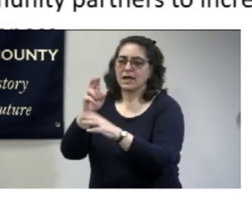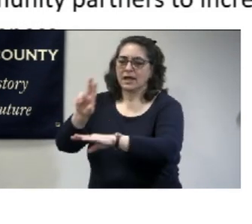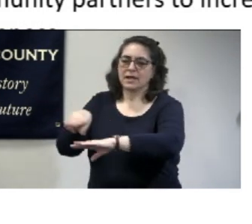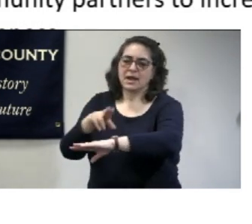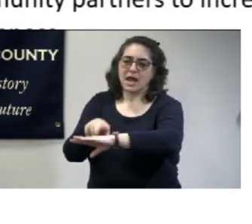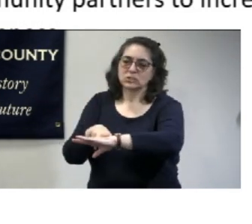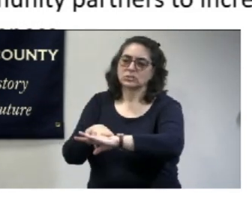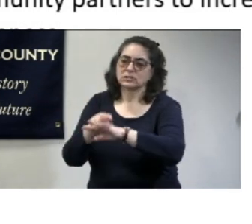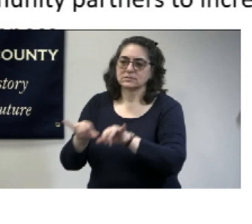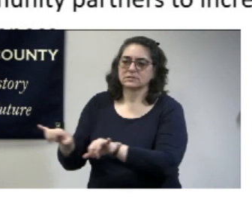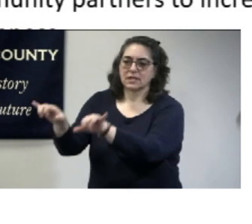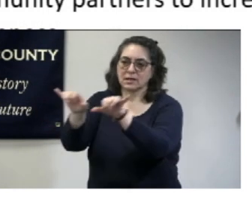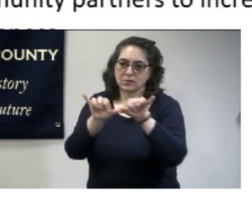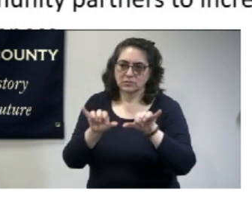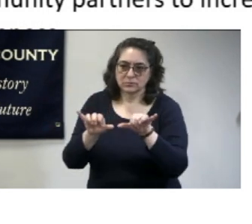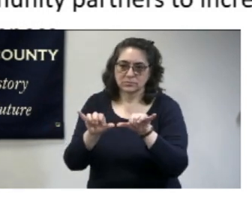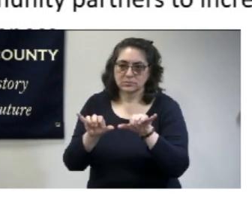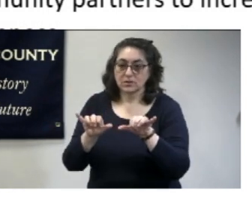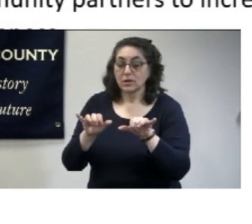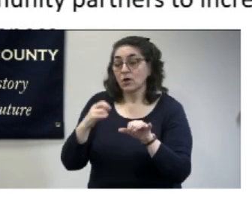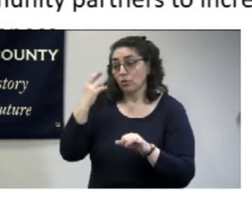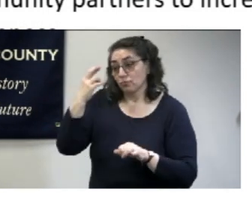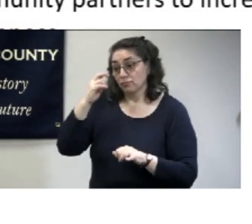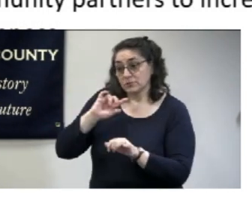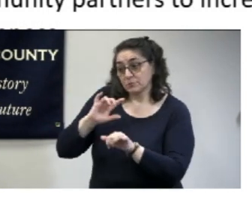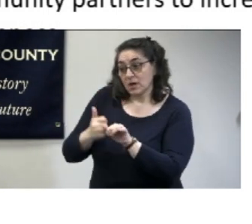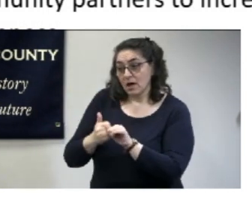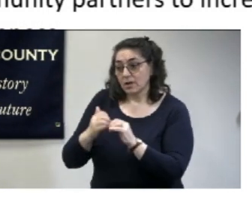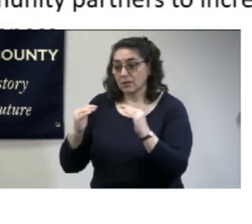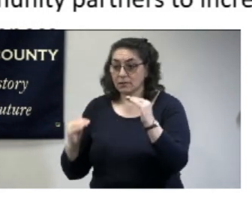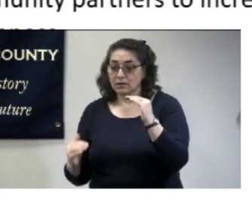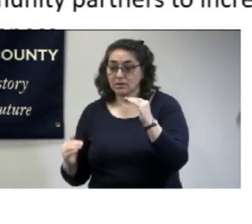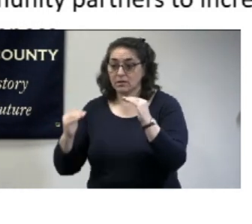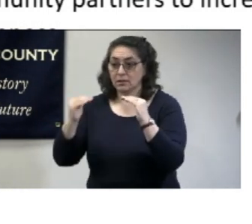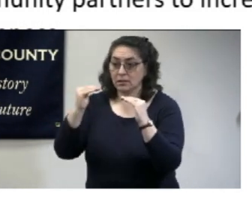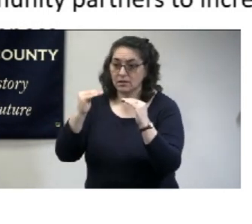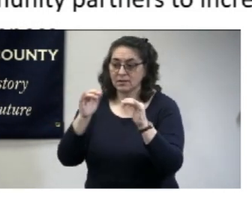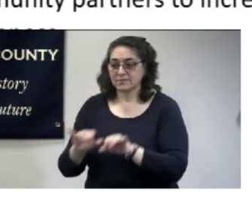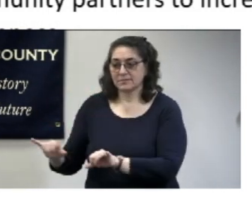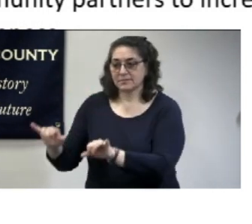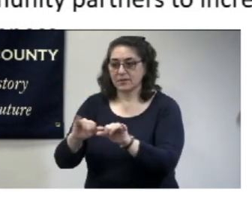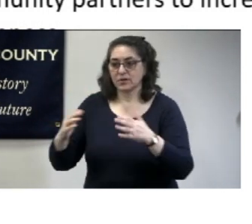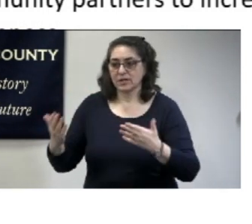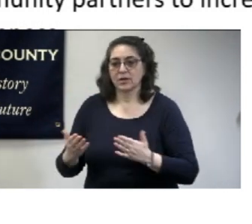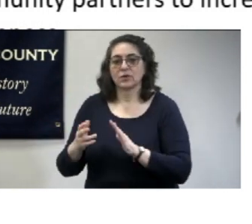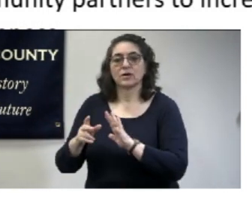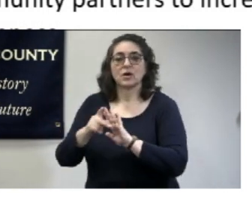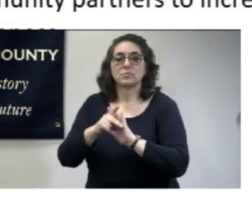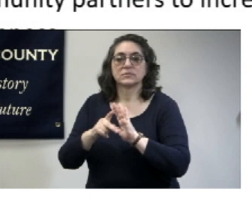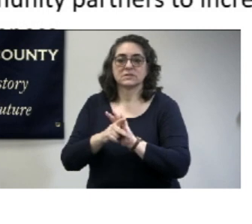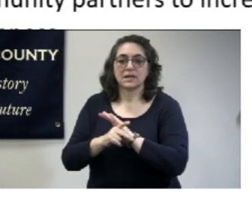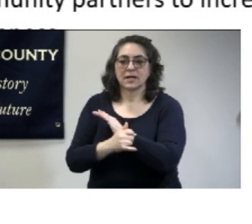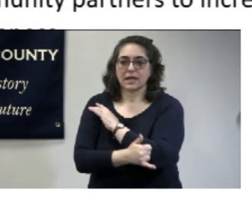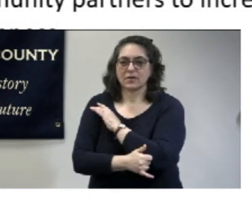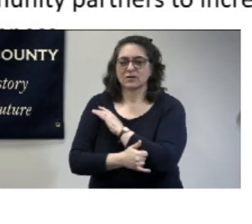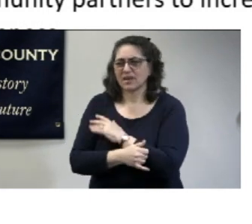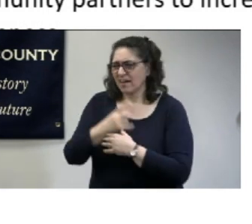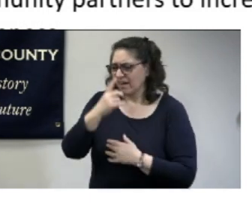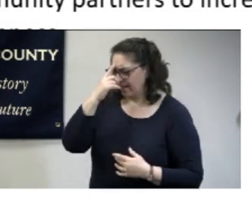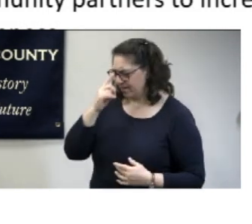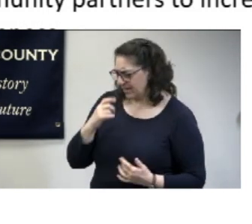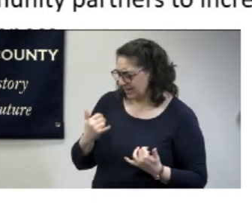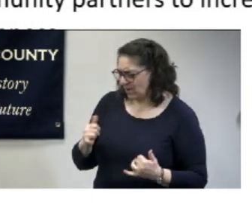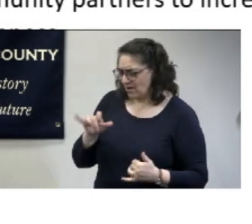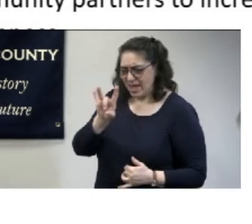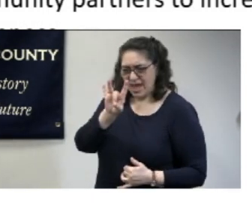is to raise the standard of our services here in Passaic County. Not many, I think there are 8 now